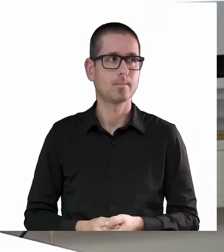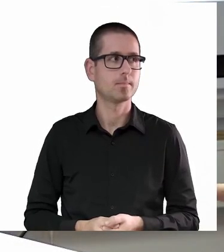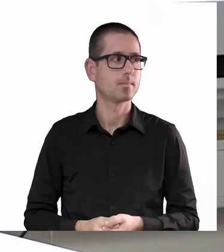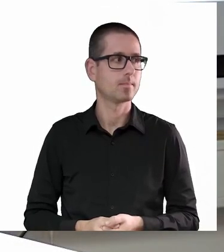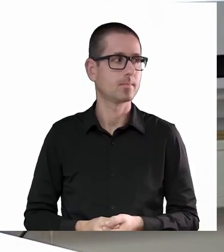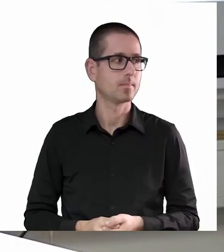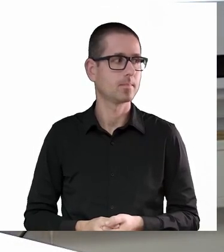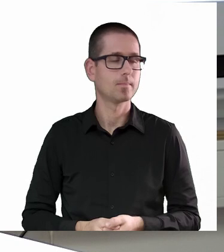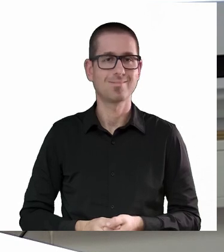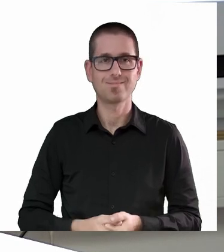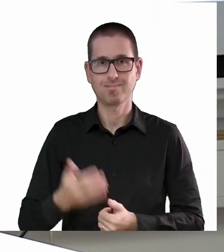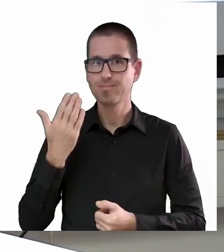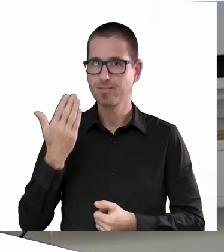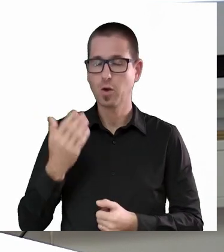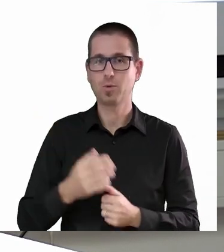Hello, yes.